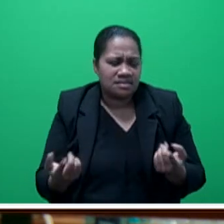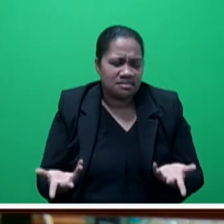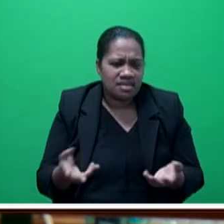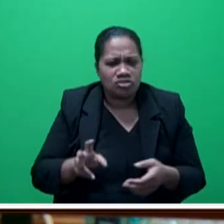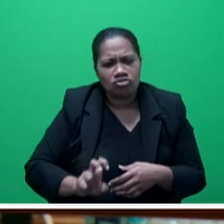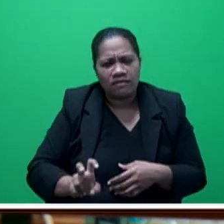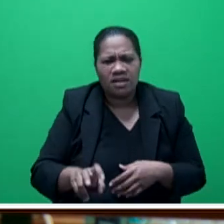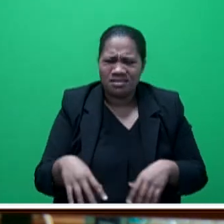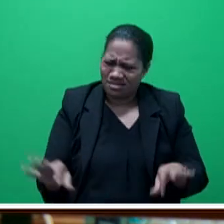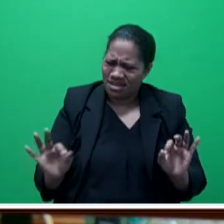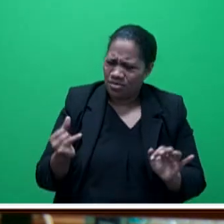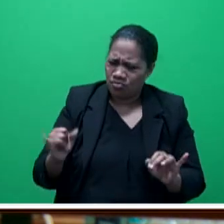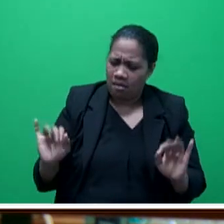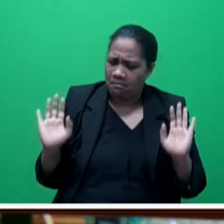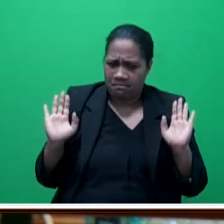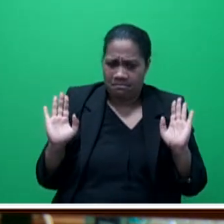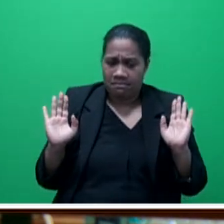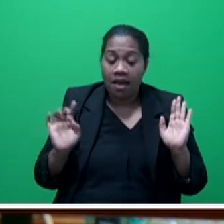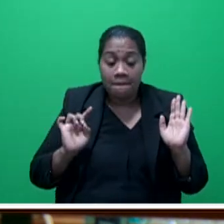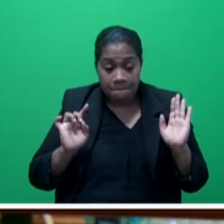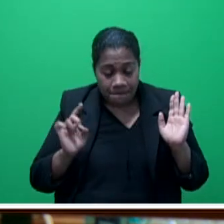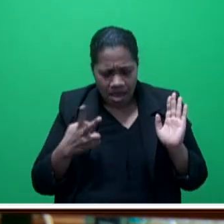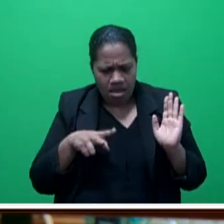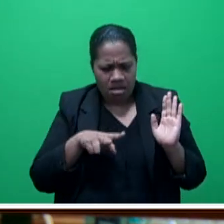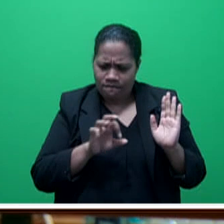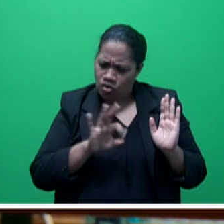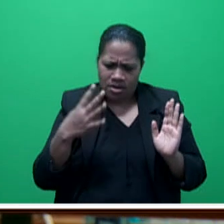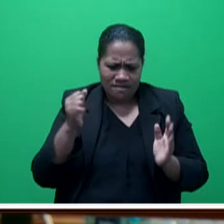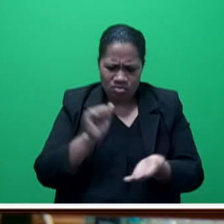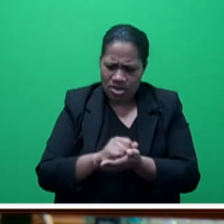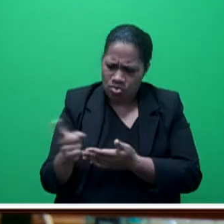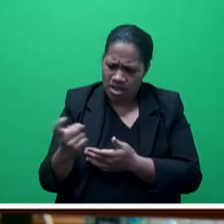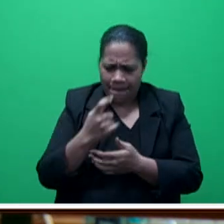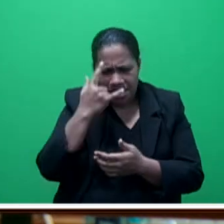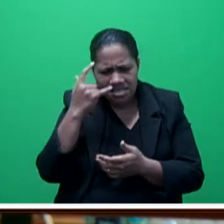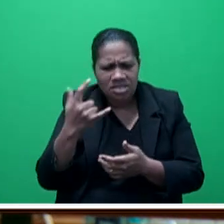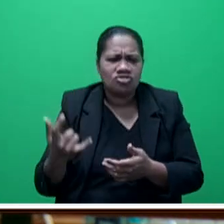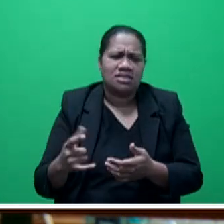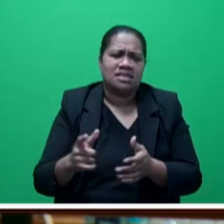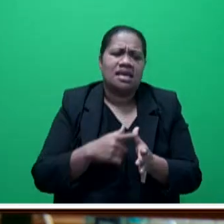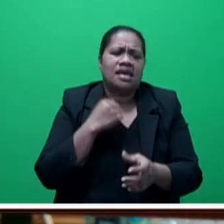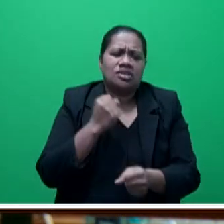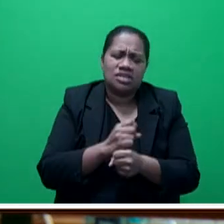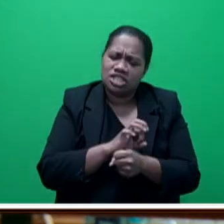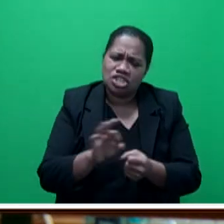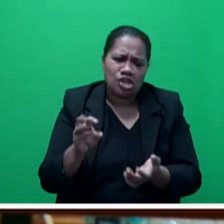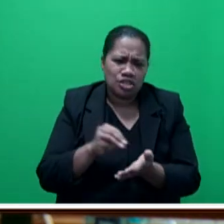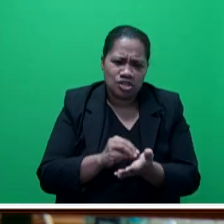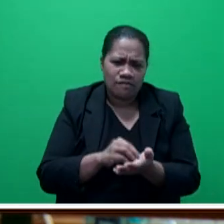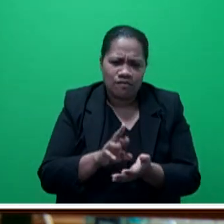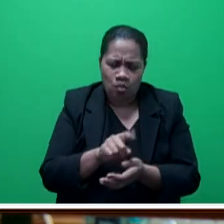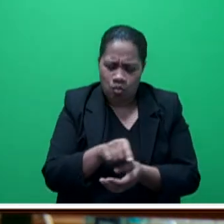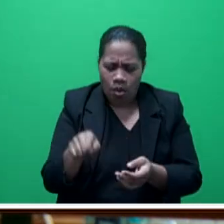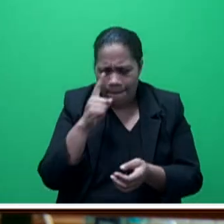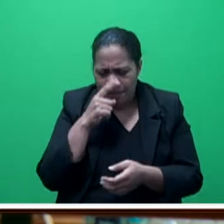is nothing wrong with that. But do not try to come here and suggest that Honourable AG is not a servant of the people when he